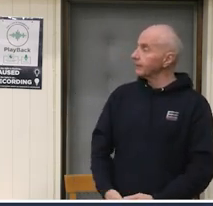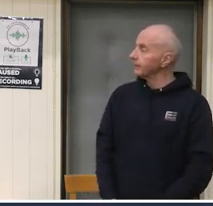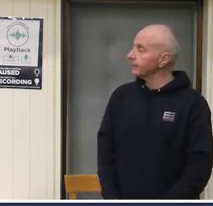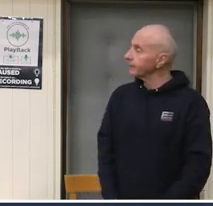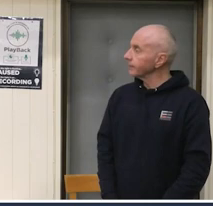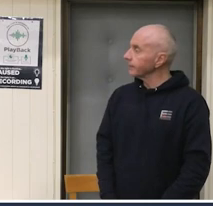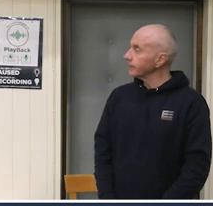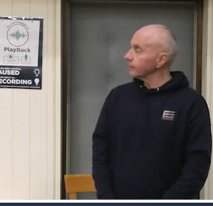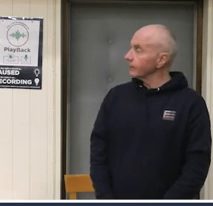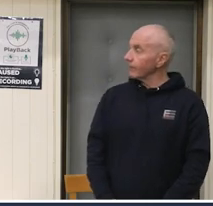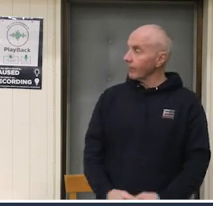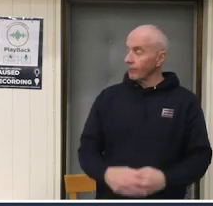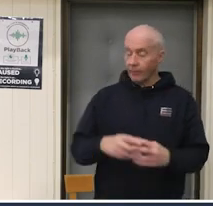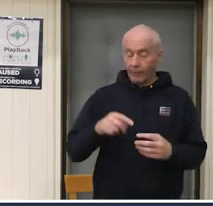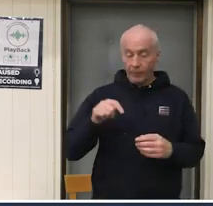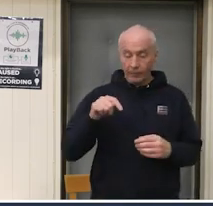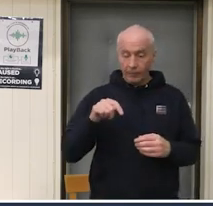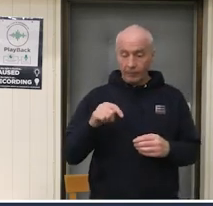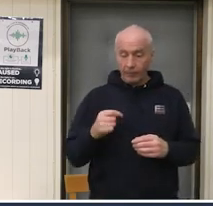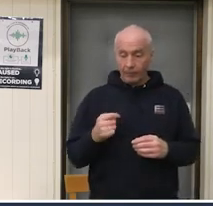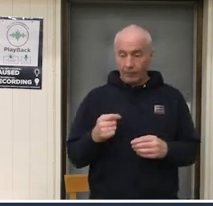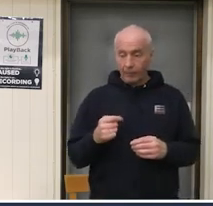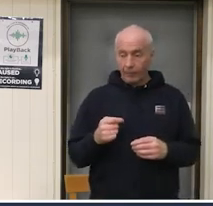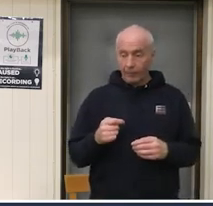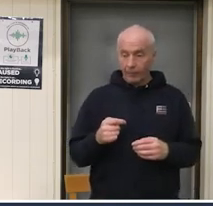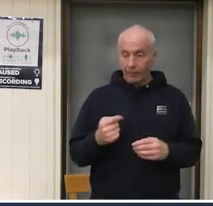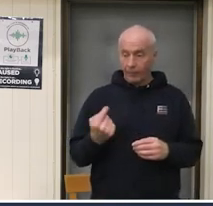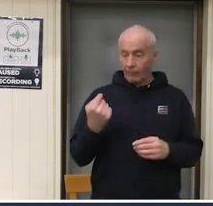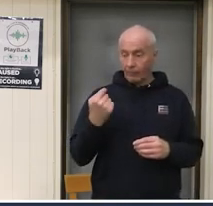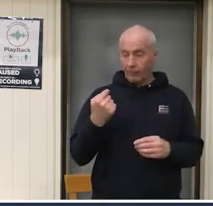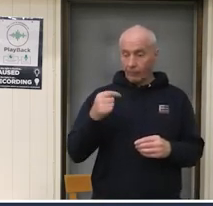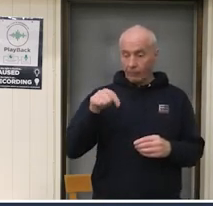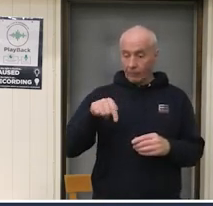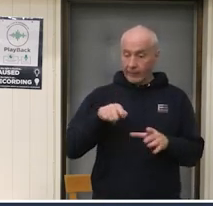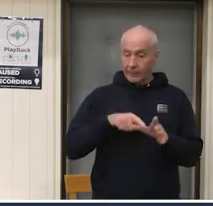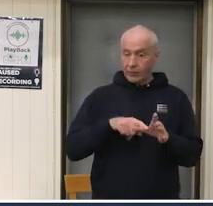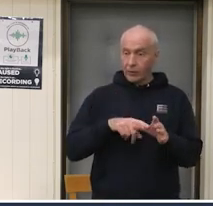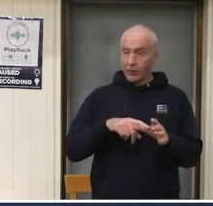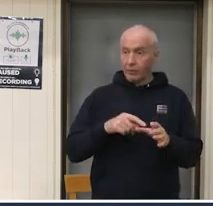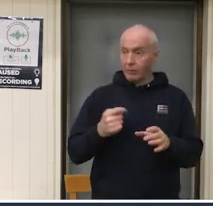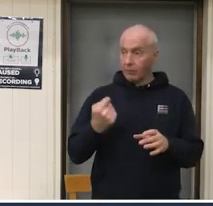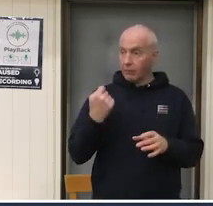in early this year, they basically put